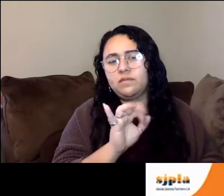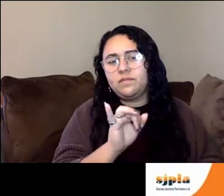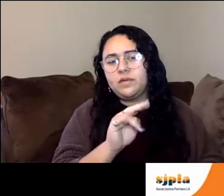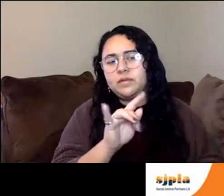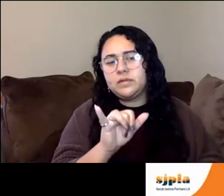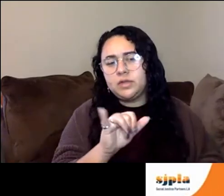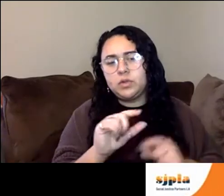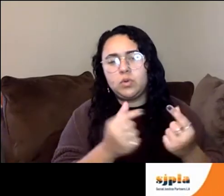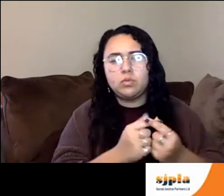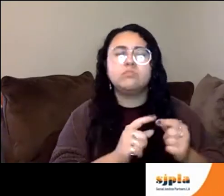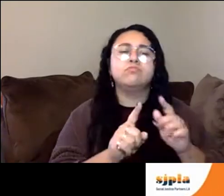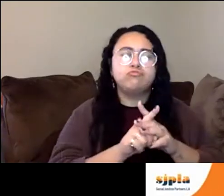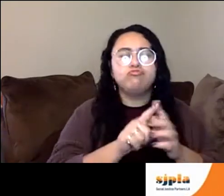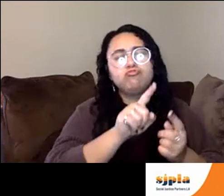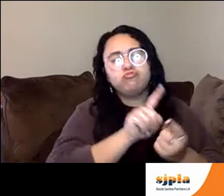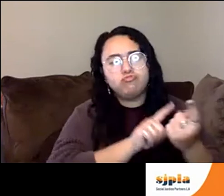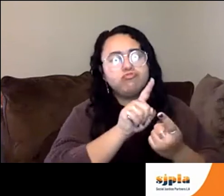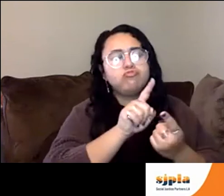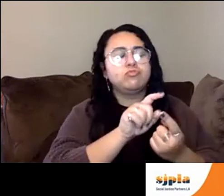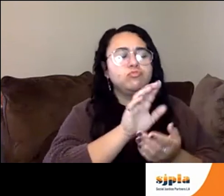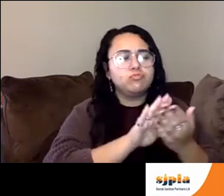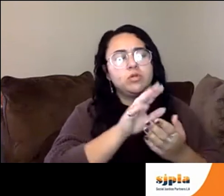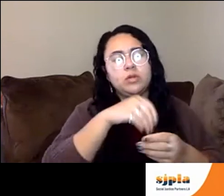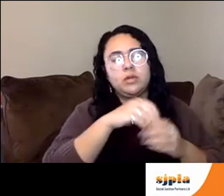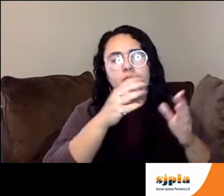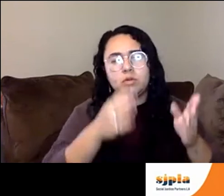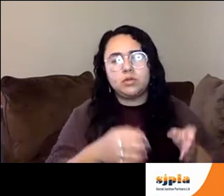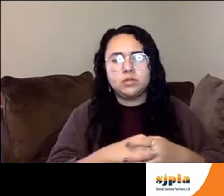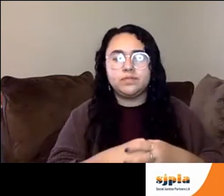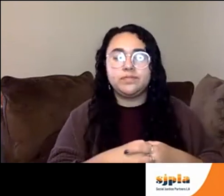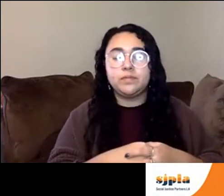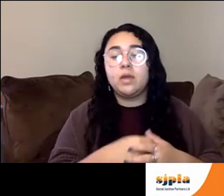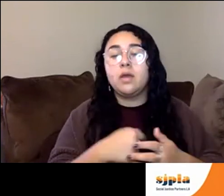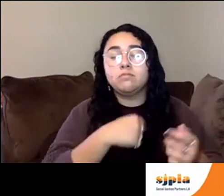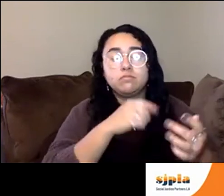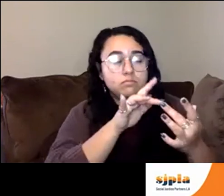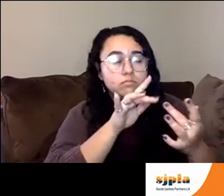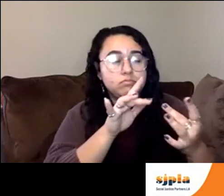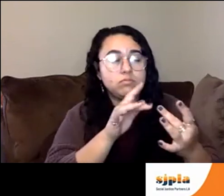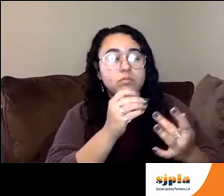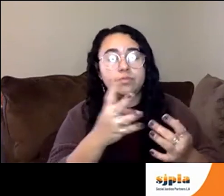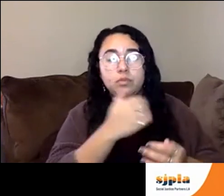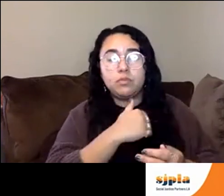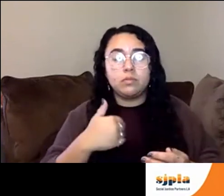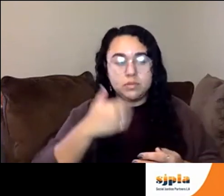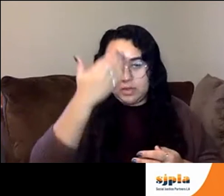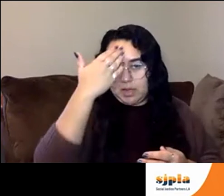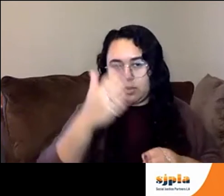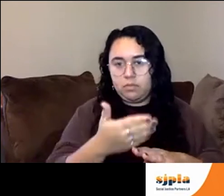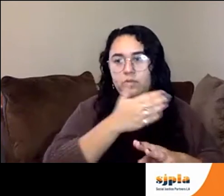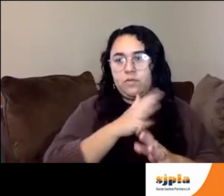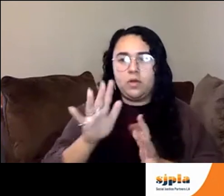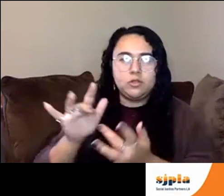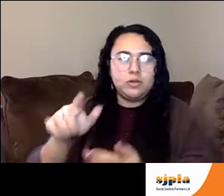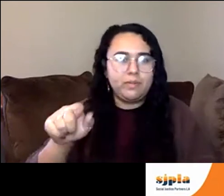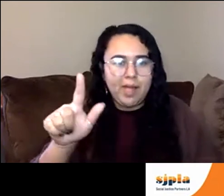was great. So I've stayed in touch with several of the members who I didn't know before the trip. And I think really continuing to build this community has been